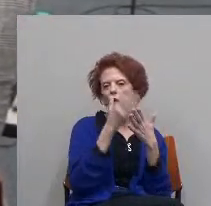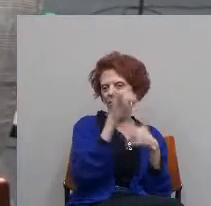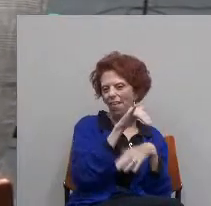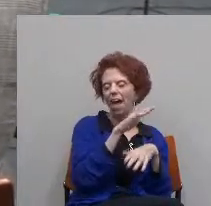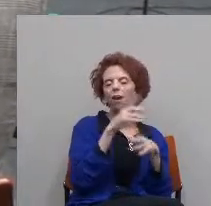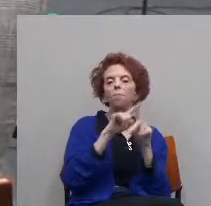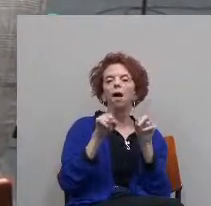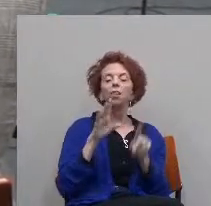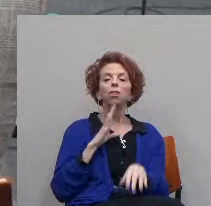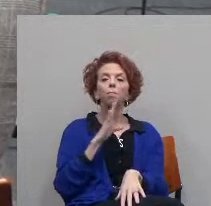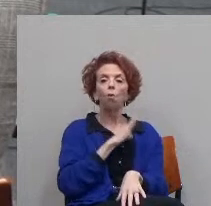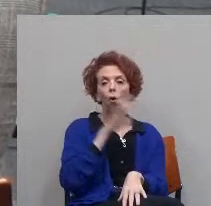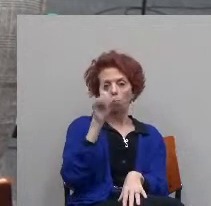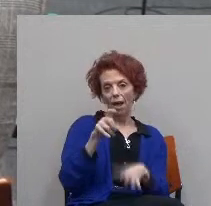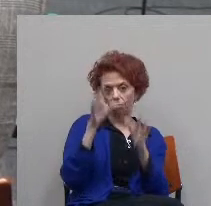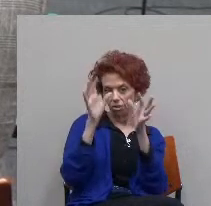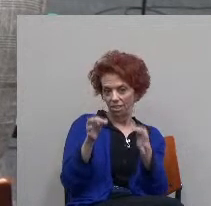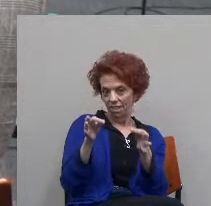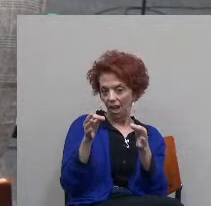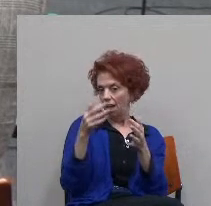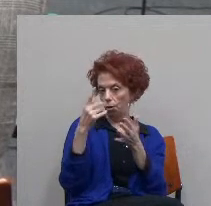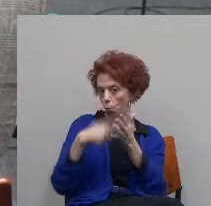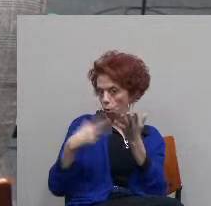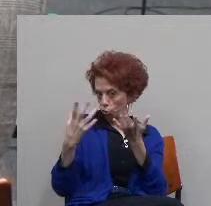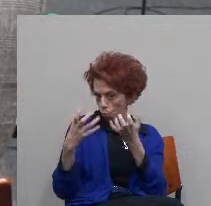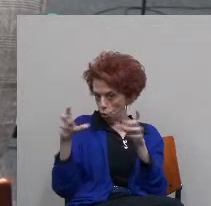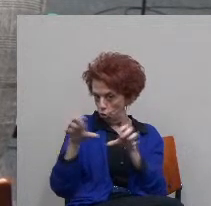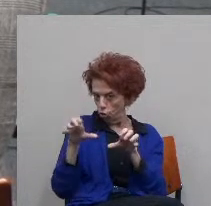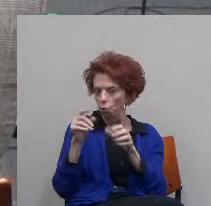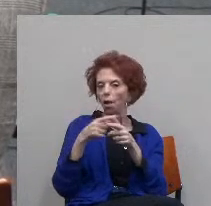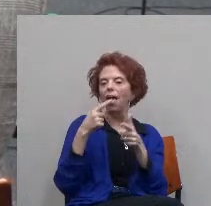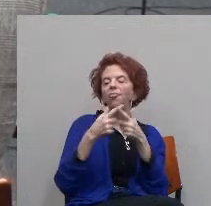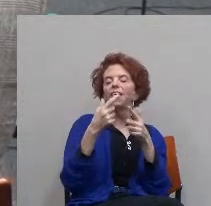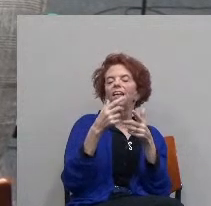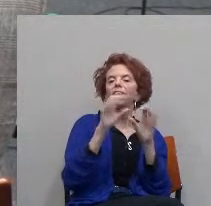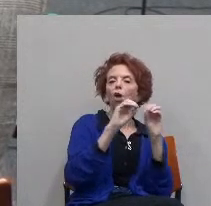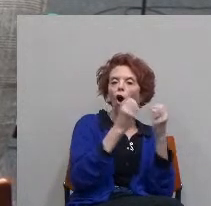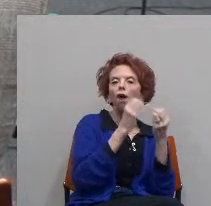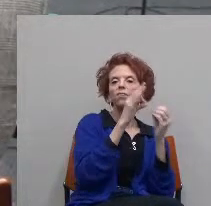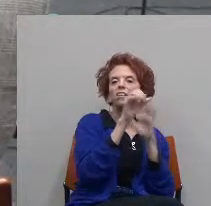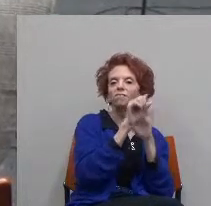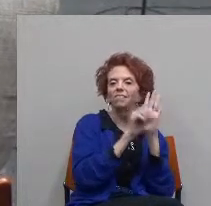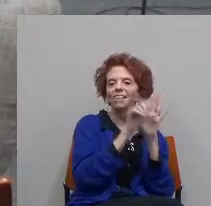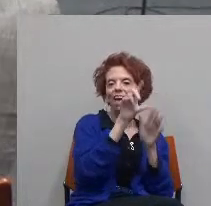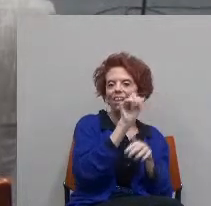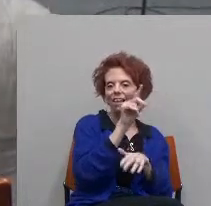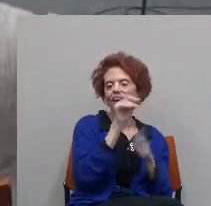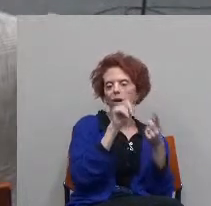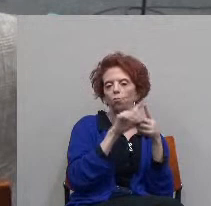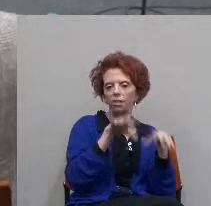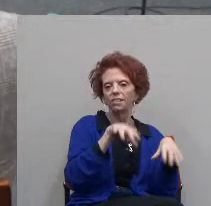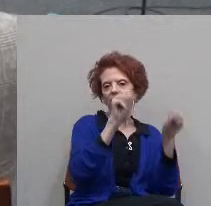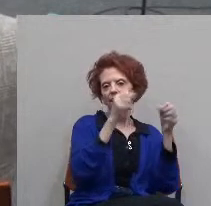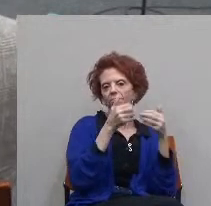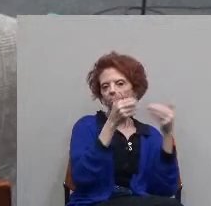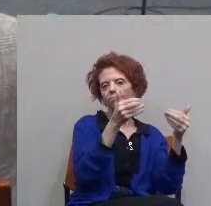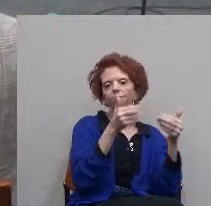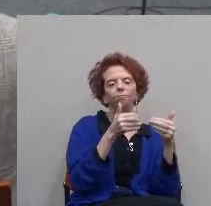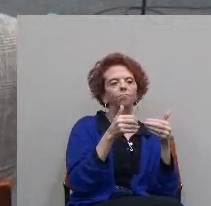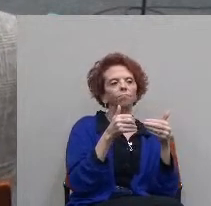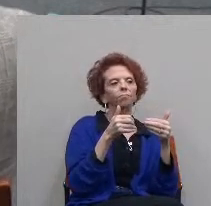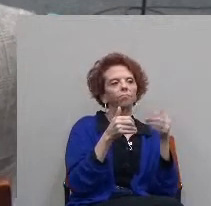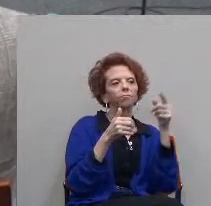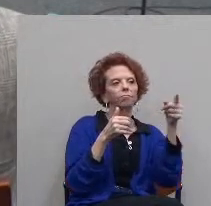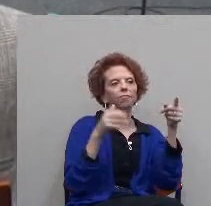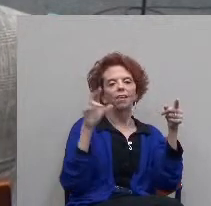stuff. The board would have to decide what it wanted to do, and then the Office of State Land would take it from there. And just to be